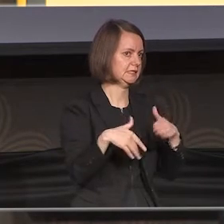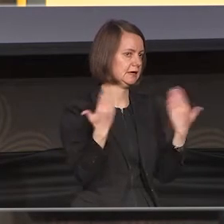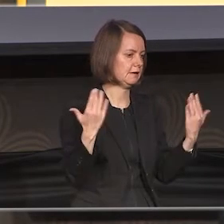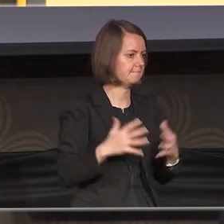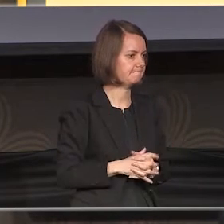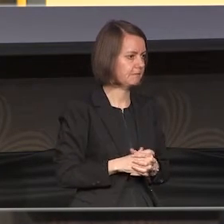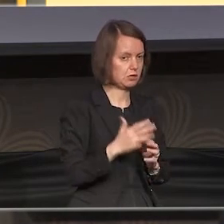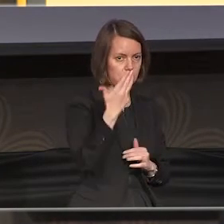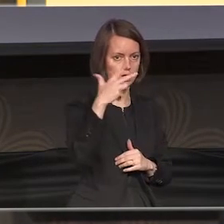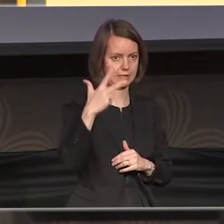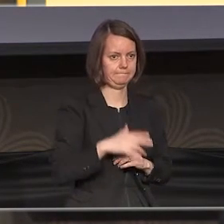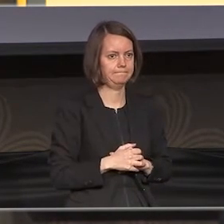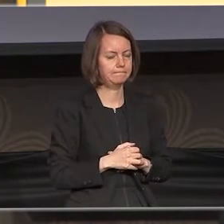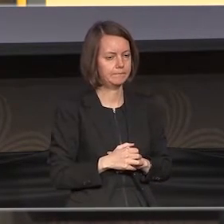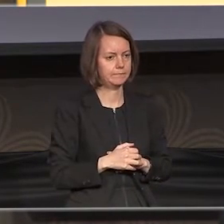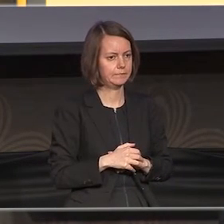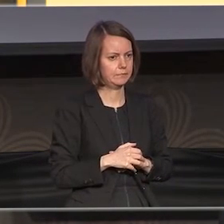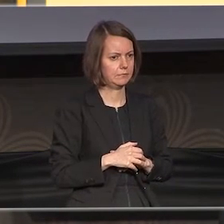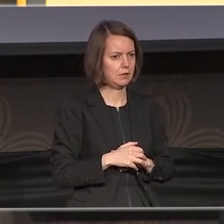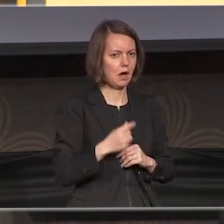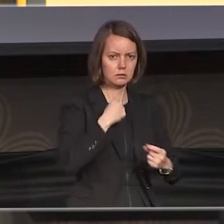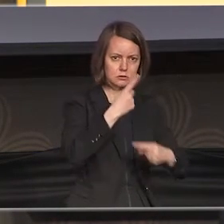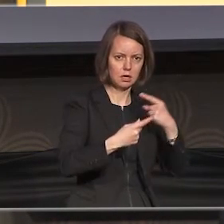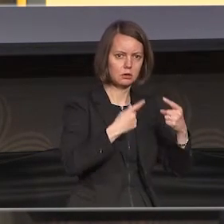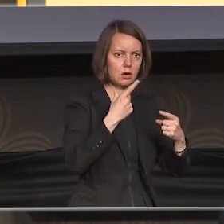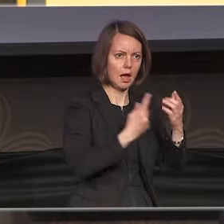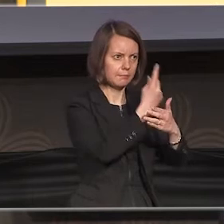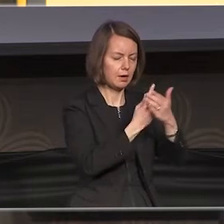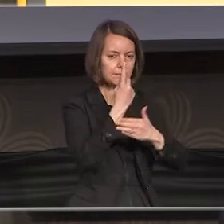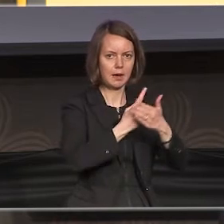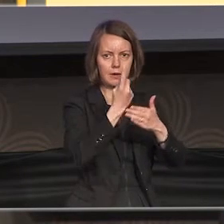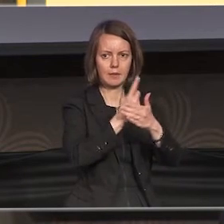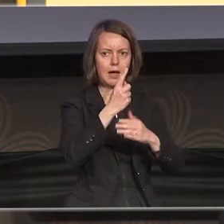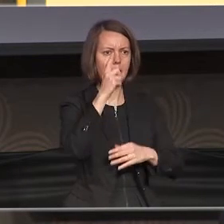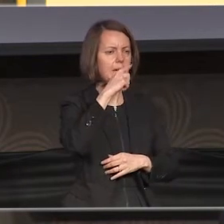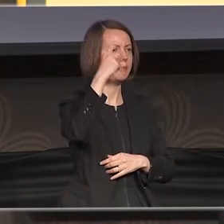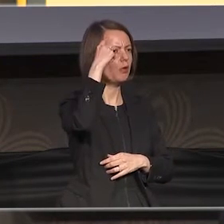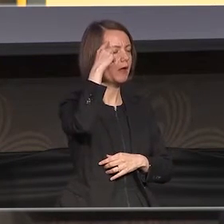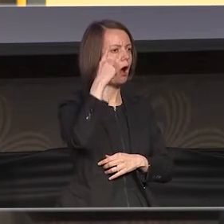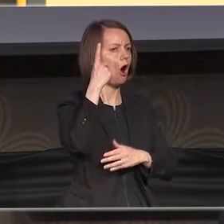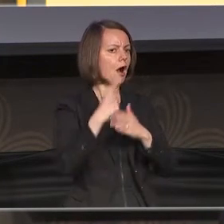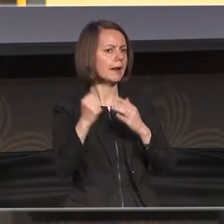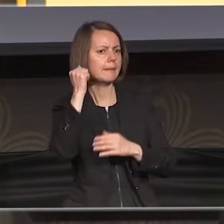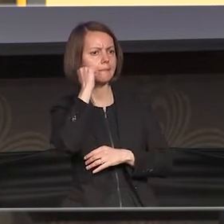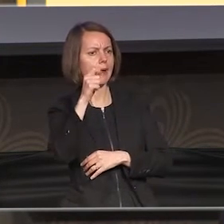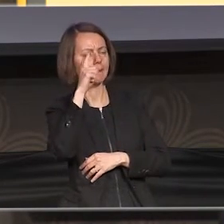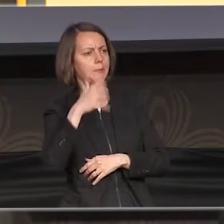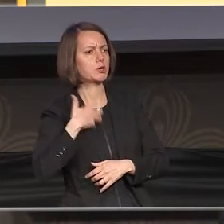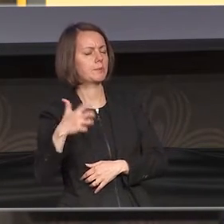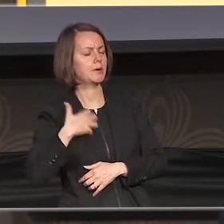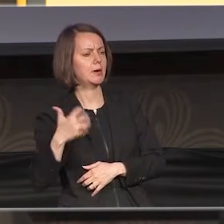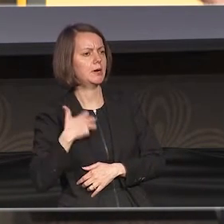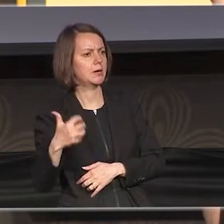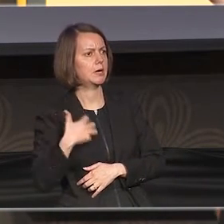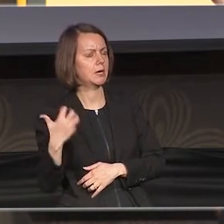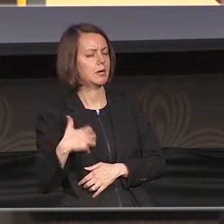And I want to showcase these things because quite often people just think it's black fellas and it's just us whinging all the time. There's not